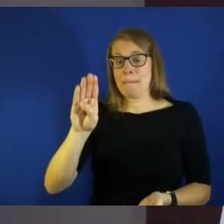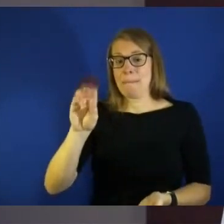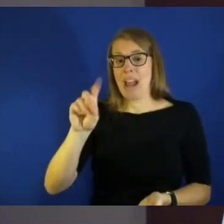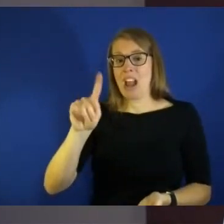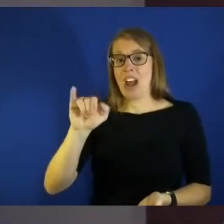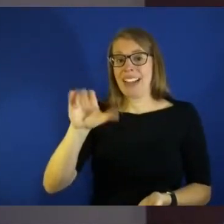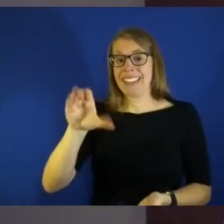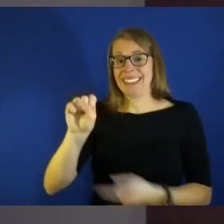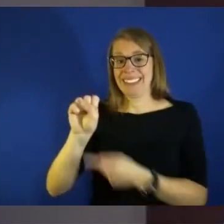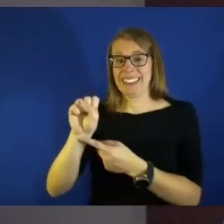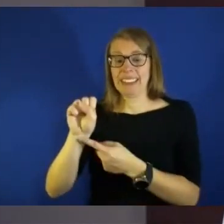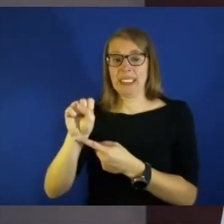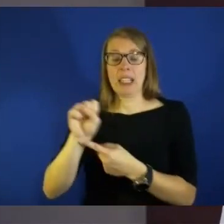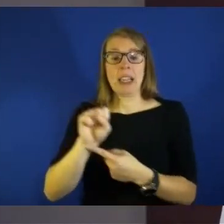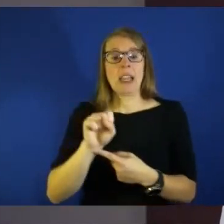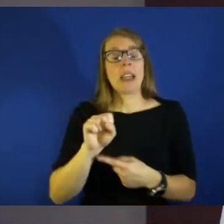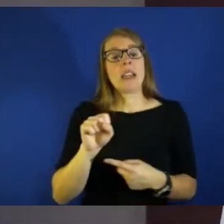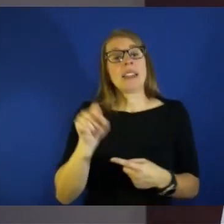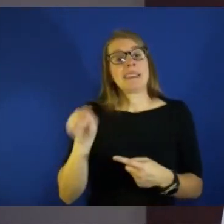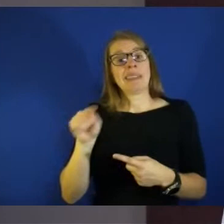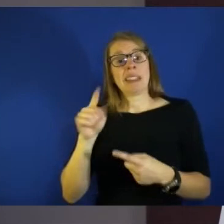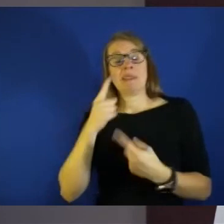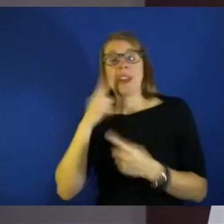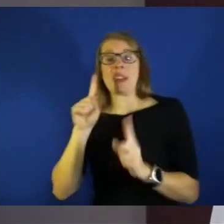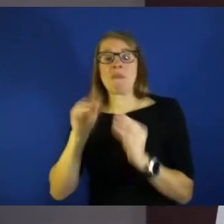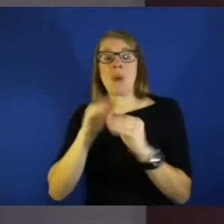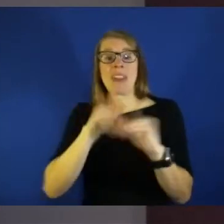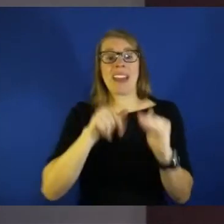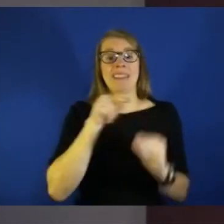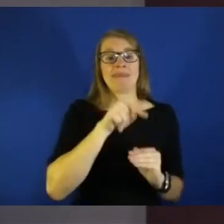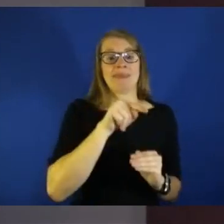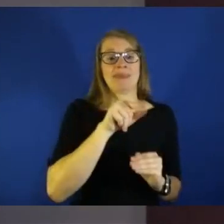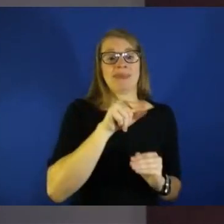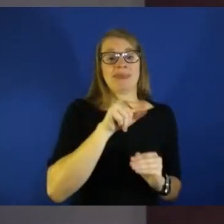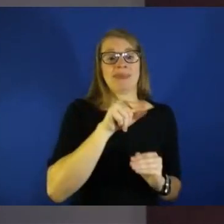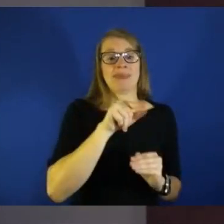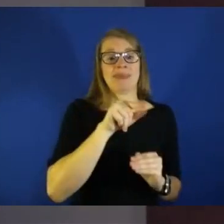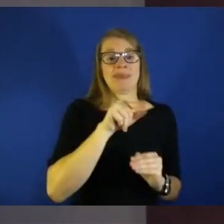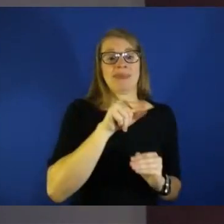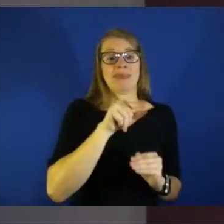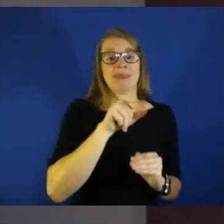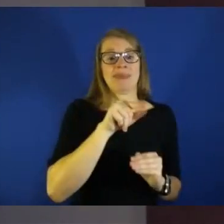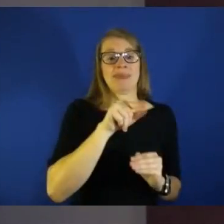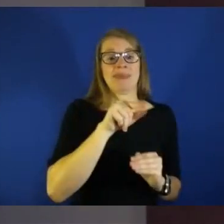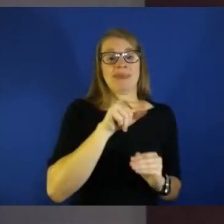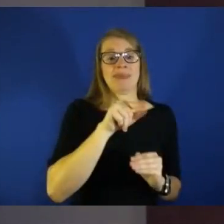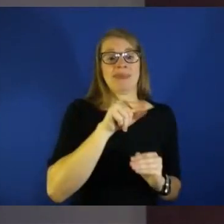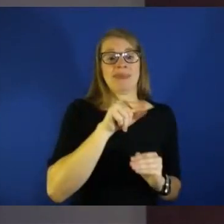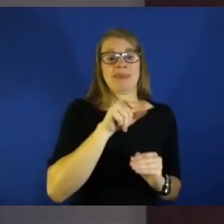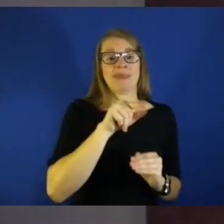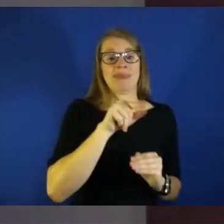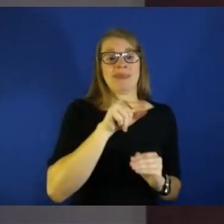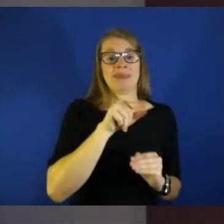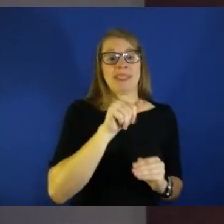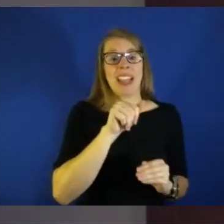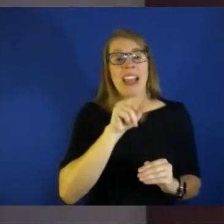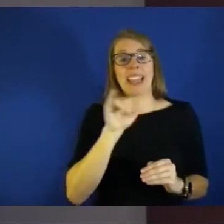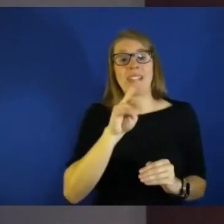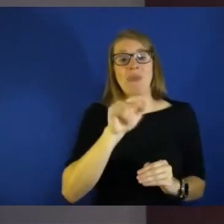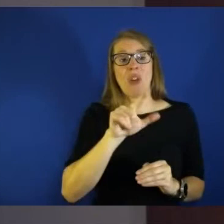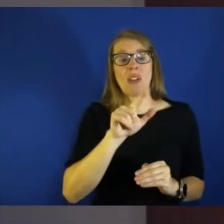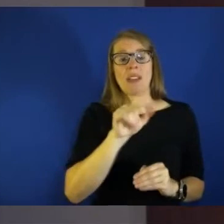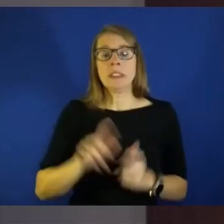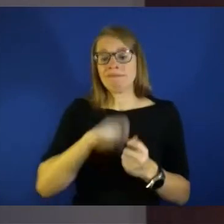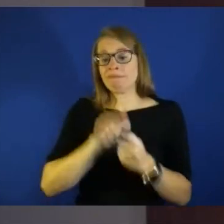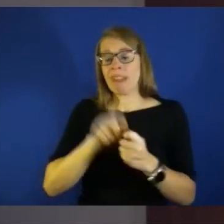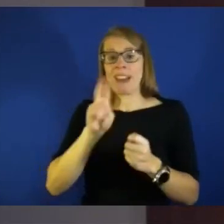than antivirals, and so there are certain viral infections that for a long time we've been able to